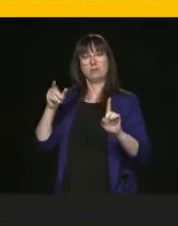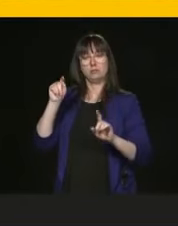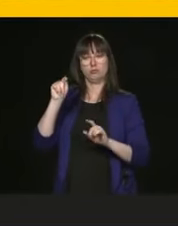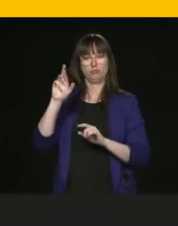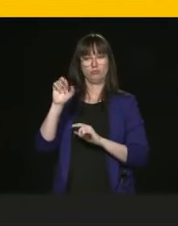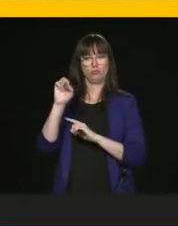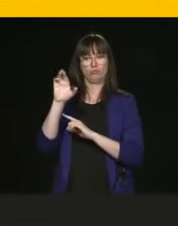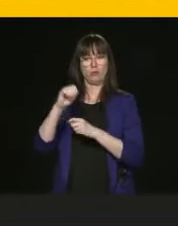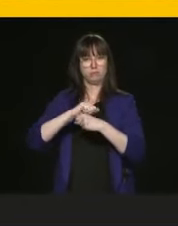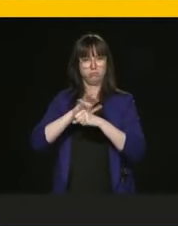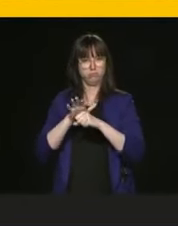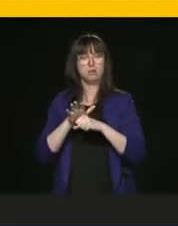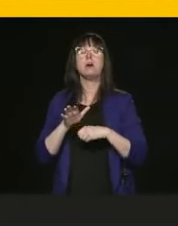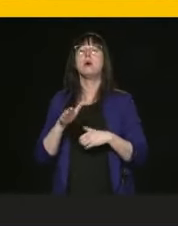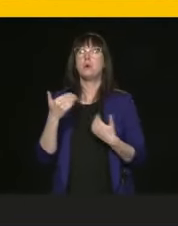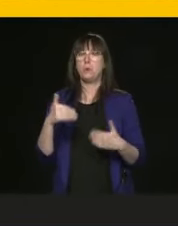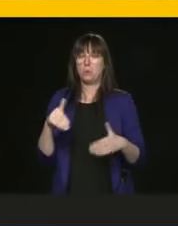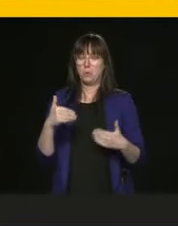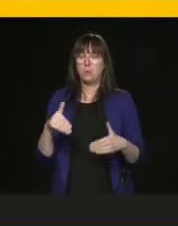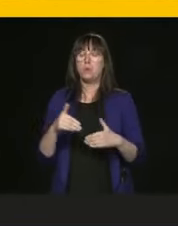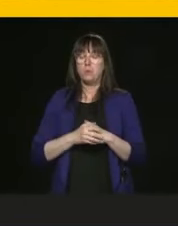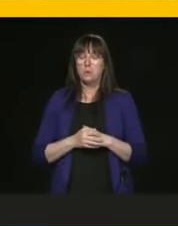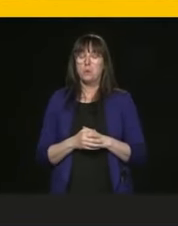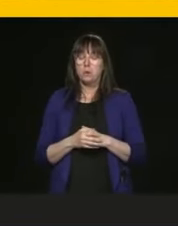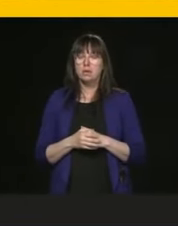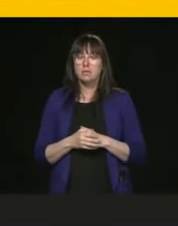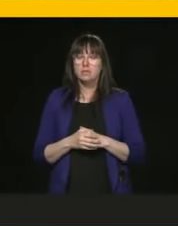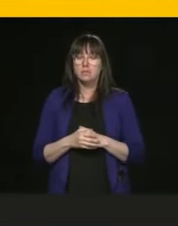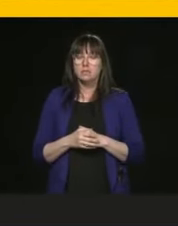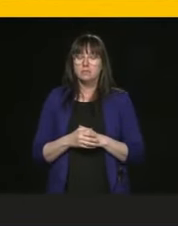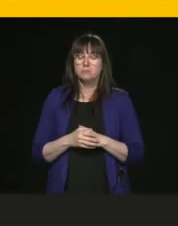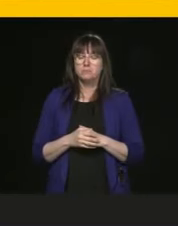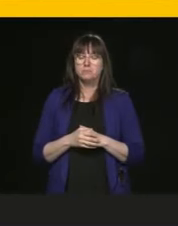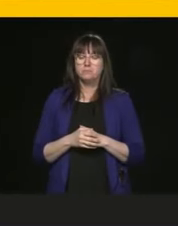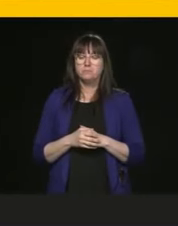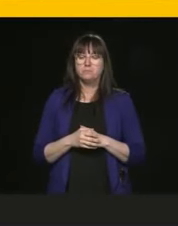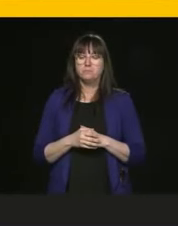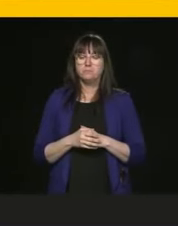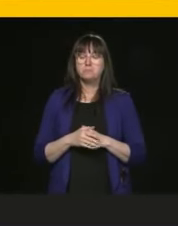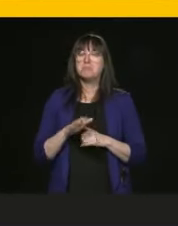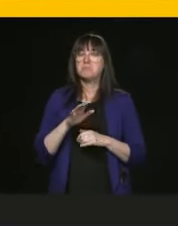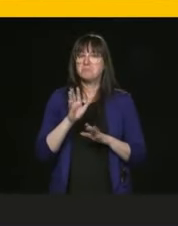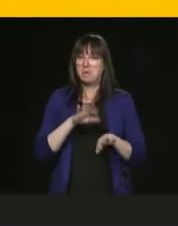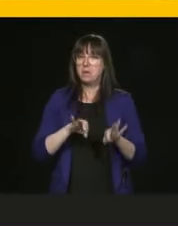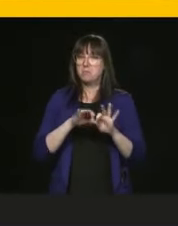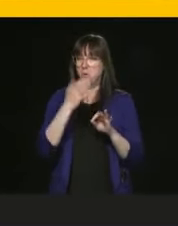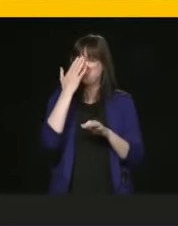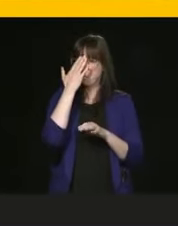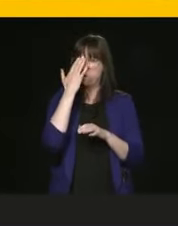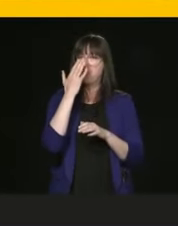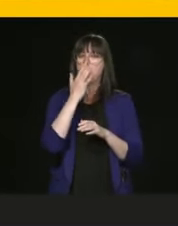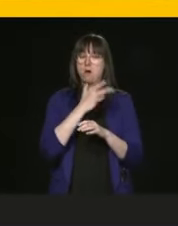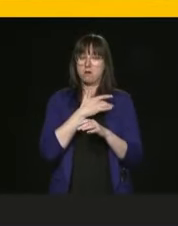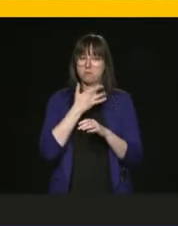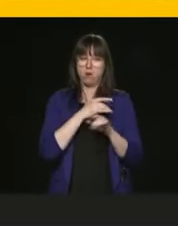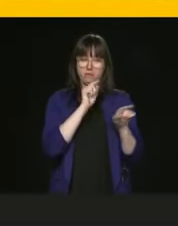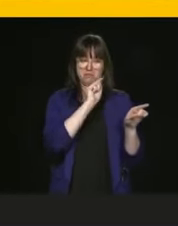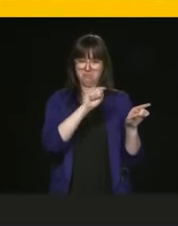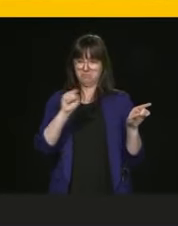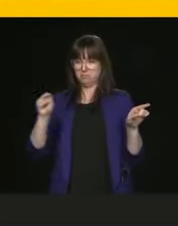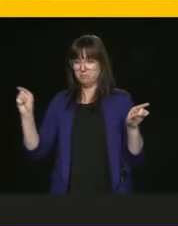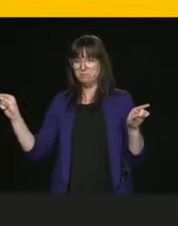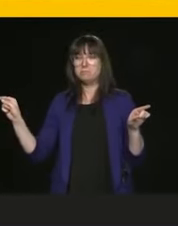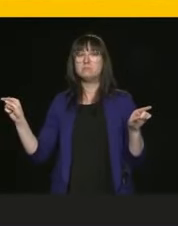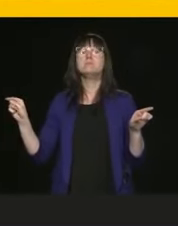COVID-19 context. We also understand that different provinces face different